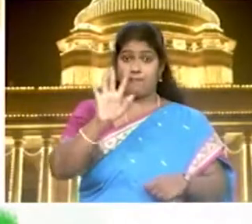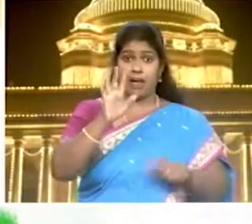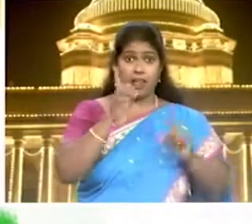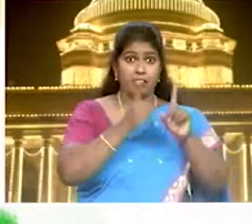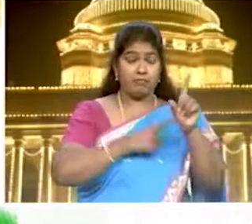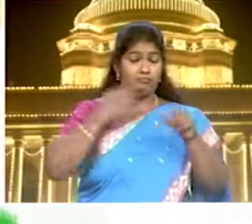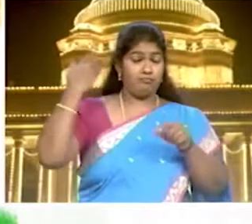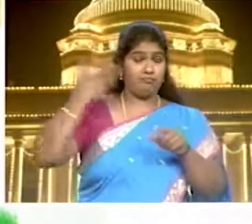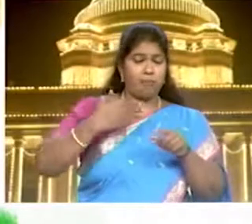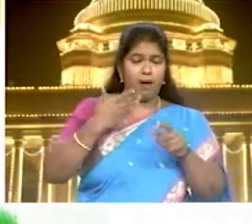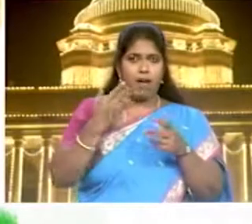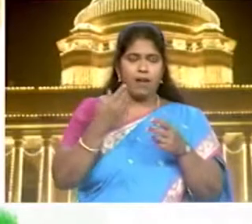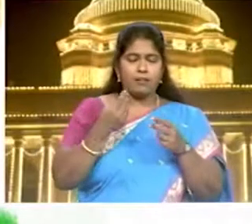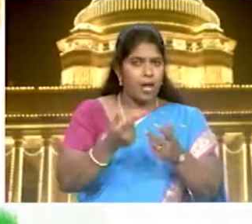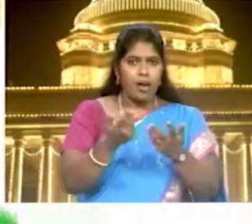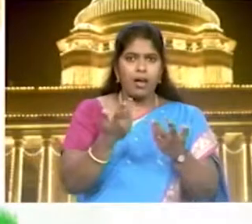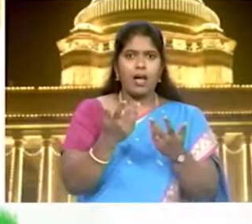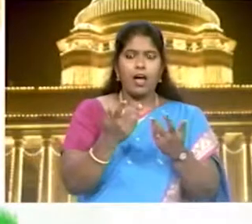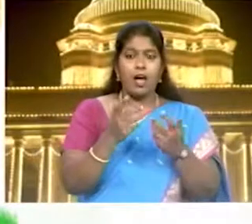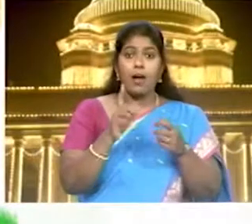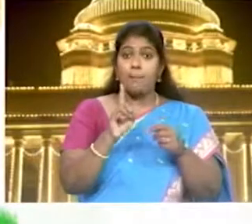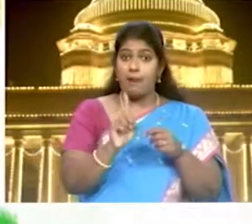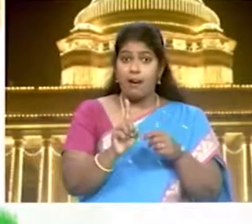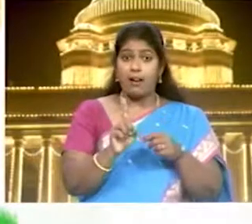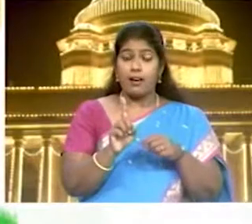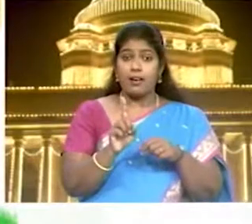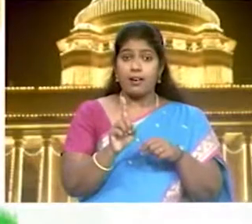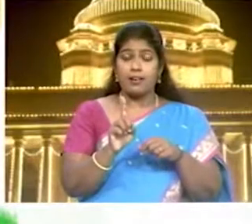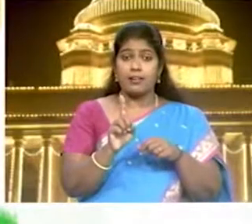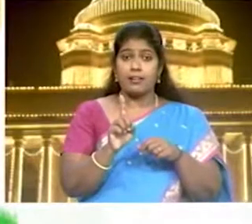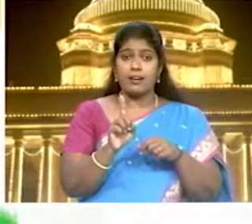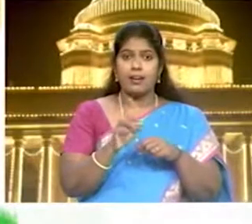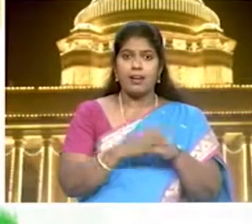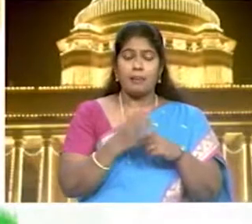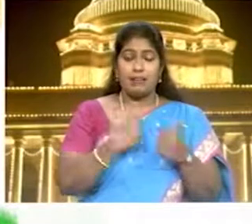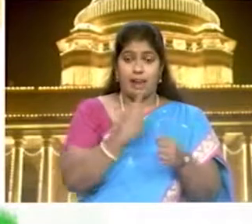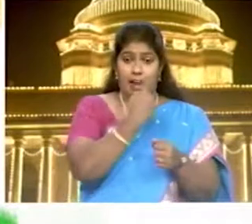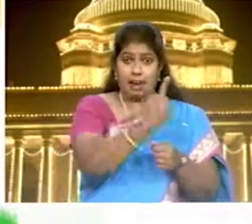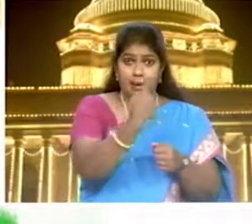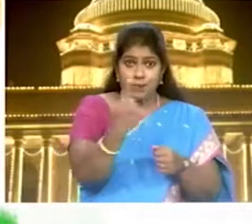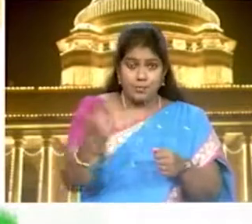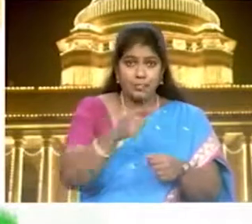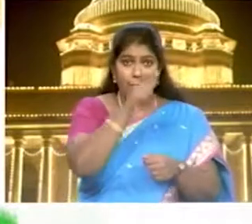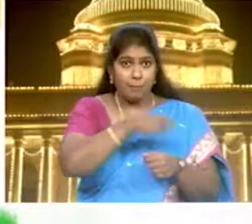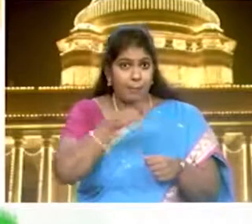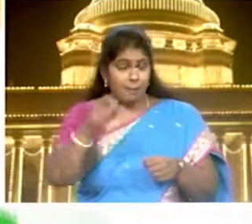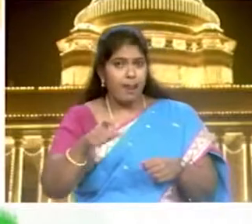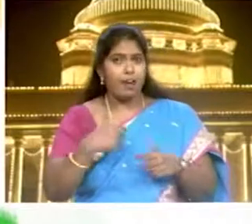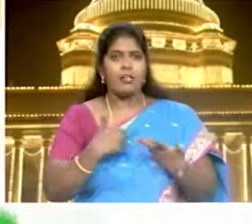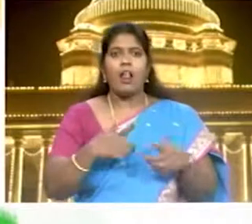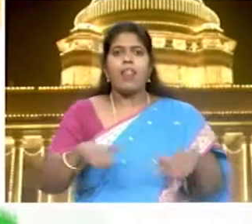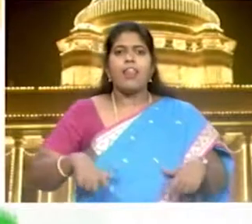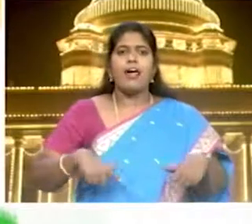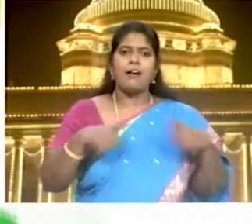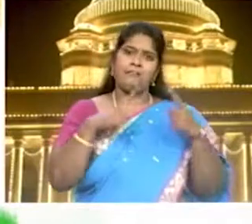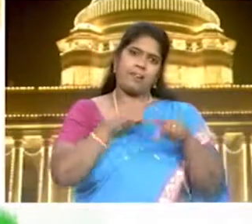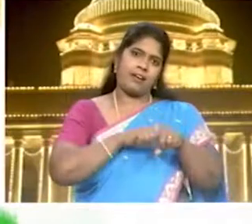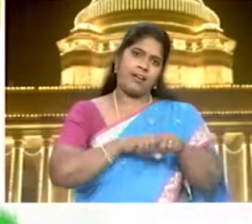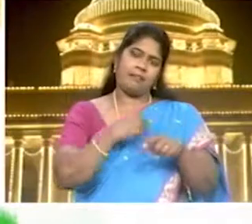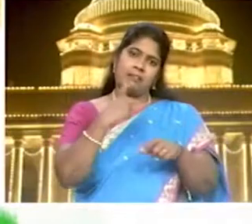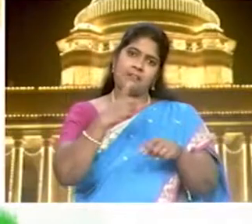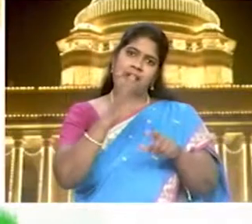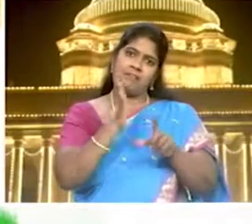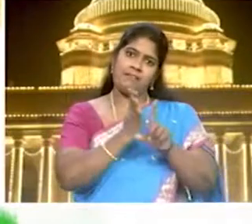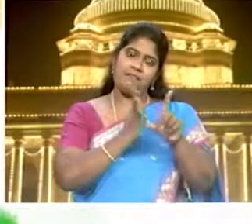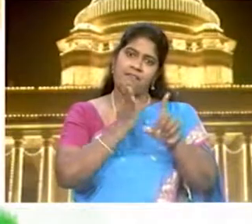a blink of an eye. But for us and individuals, it is a lifetime. Senior